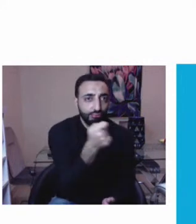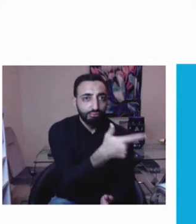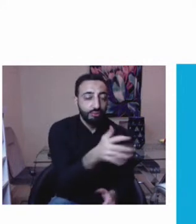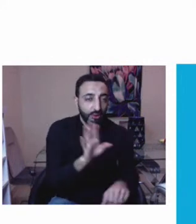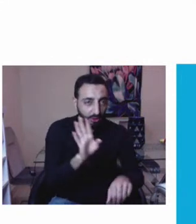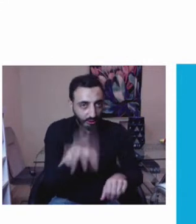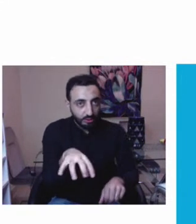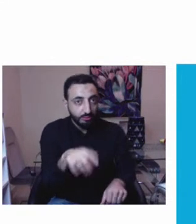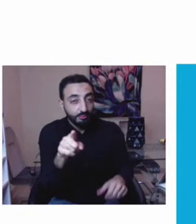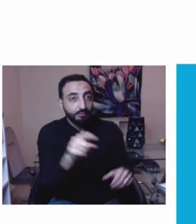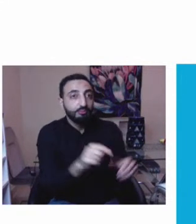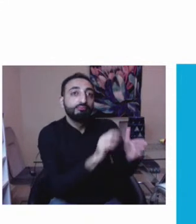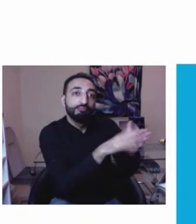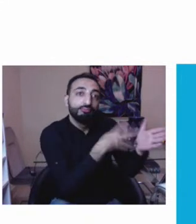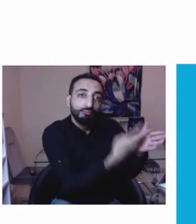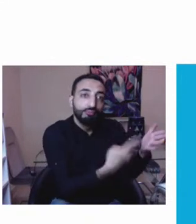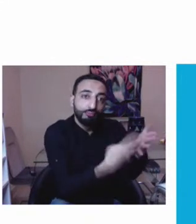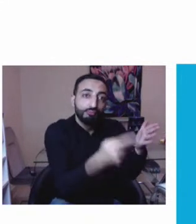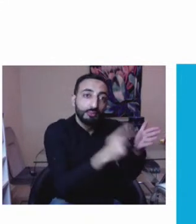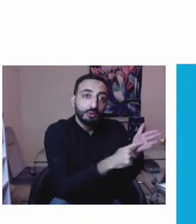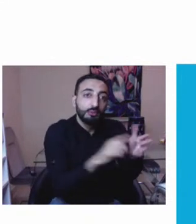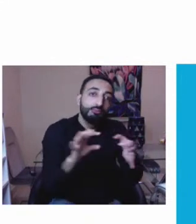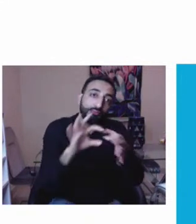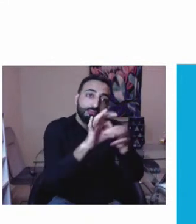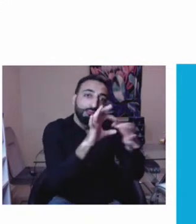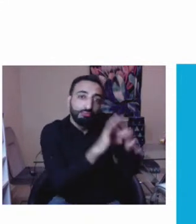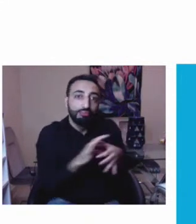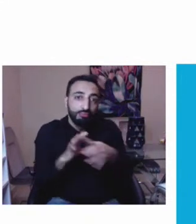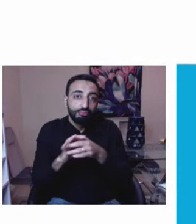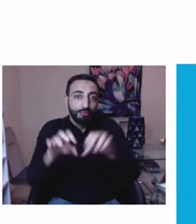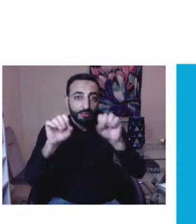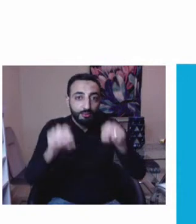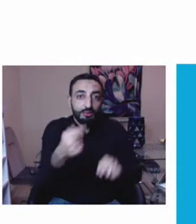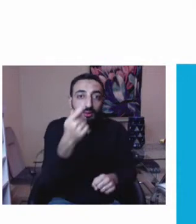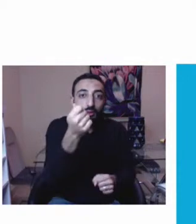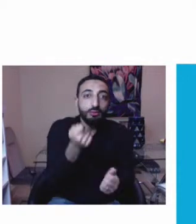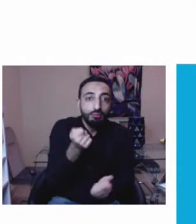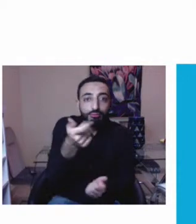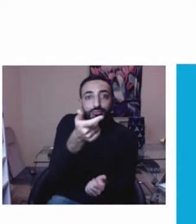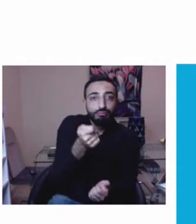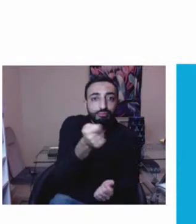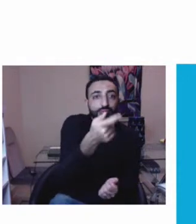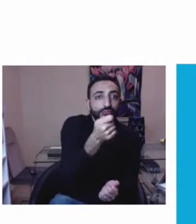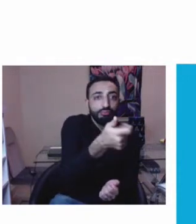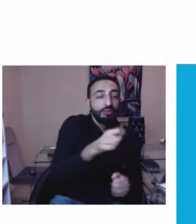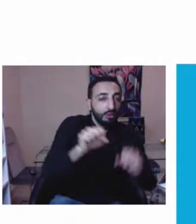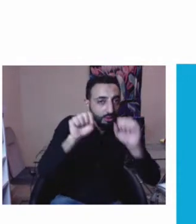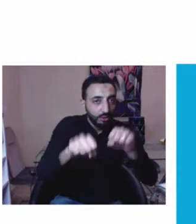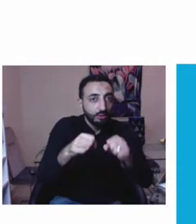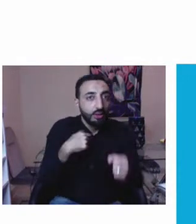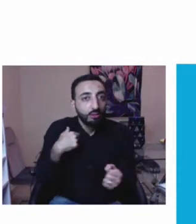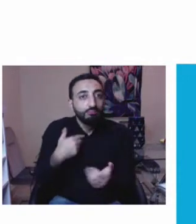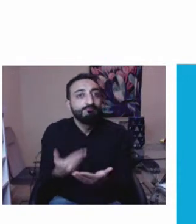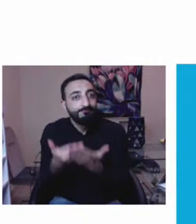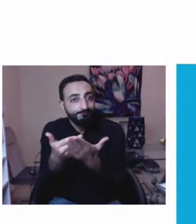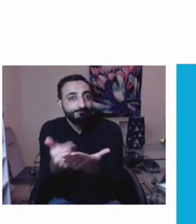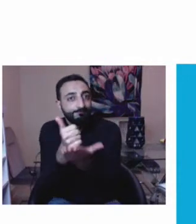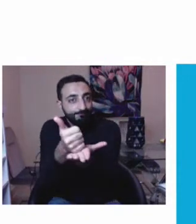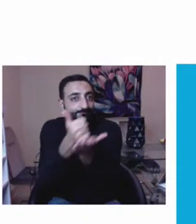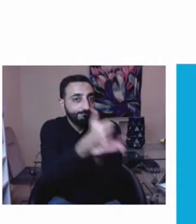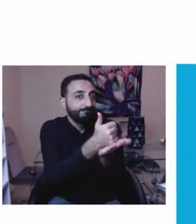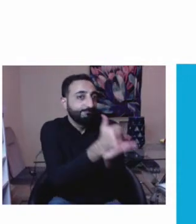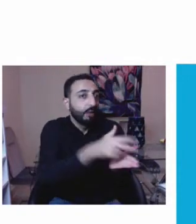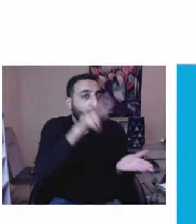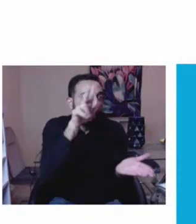tracking investments through the ODA. And here we really want to hone in on this critical aspect of resourcing for youth-led organizations. So